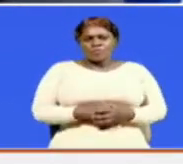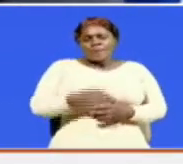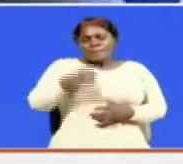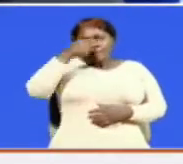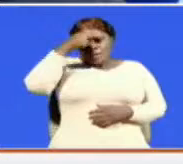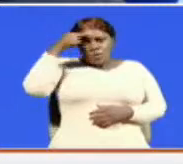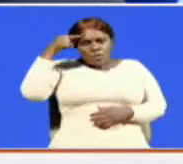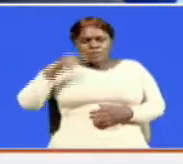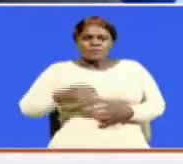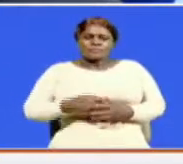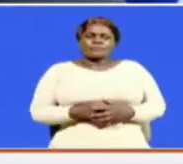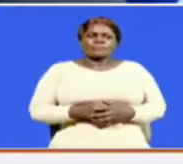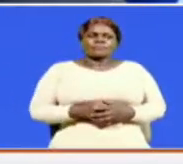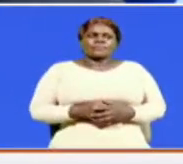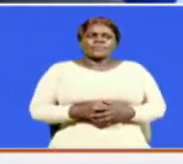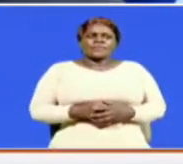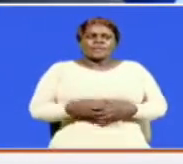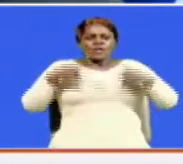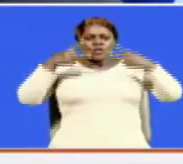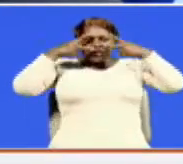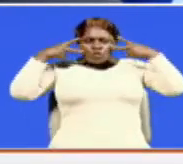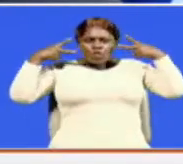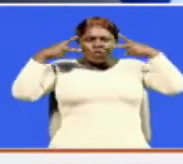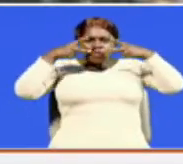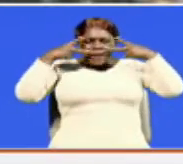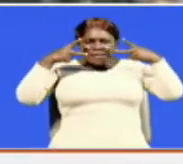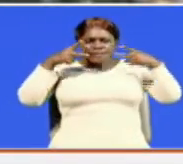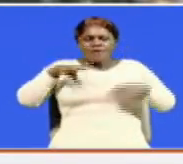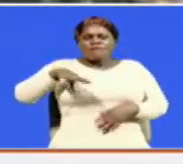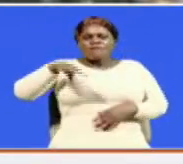Because terrorists are finding